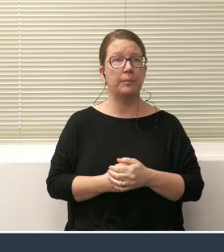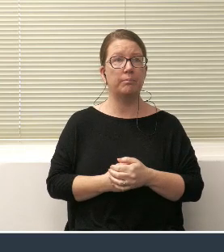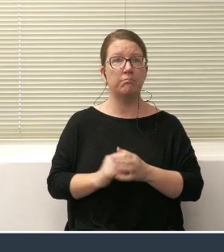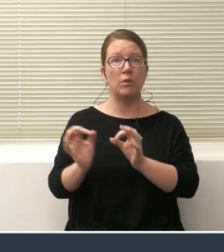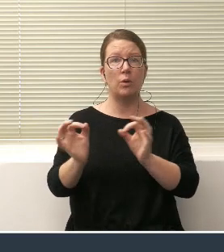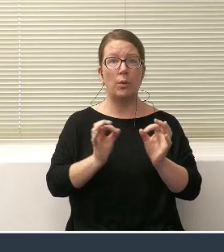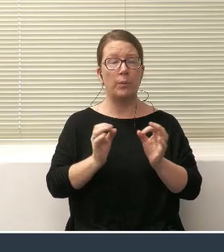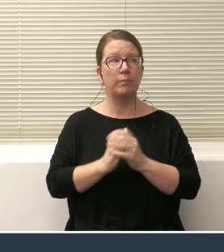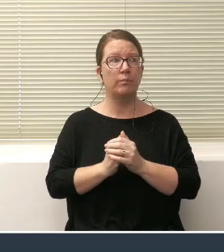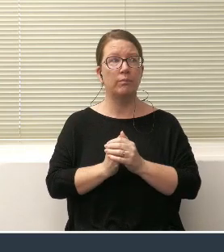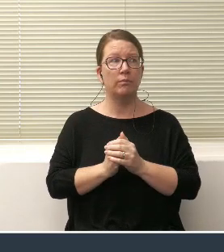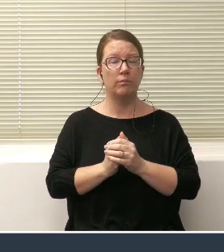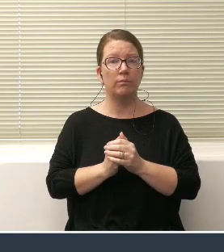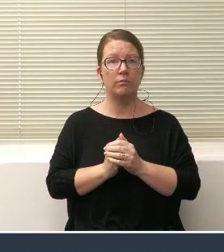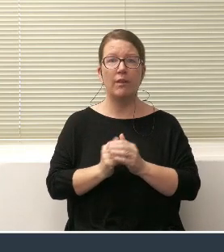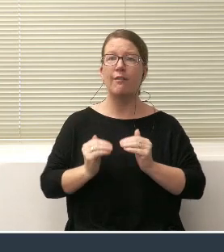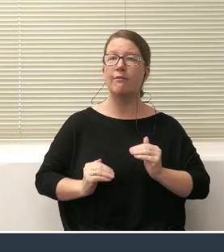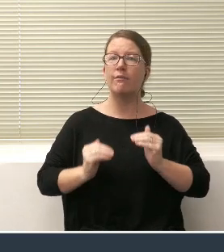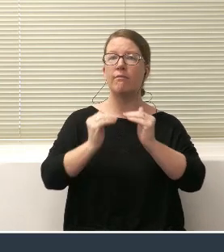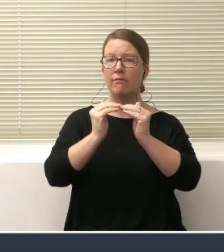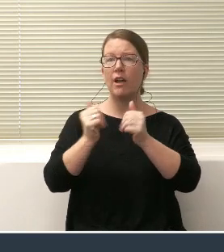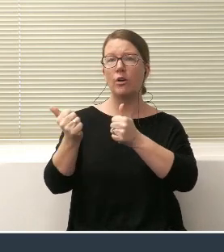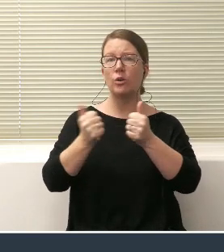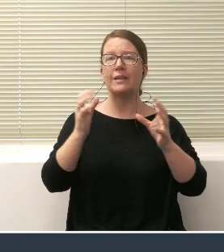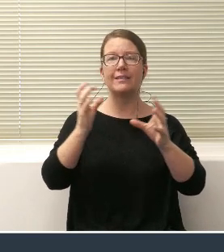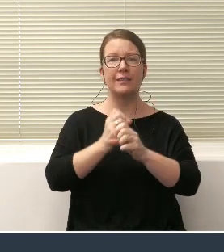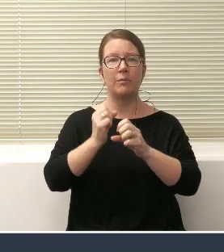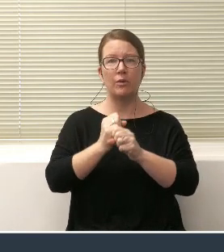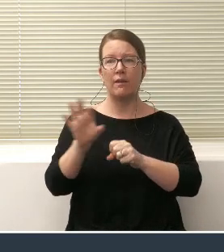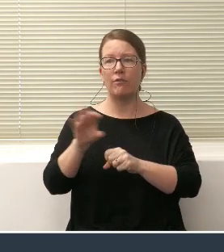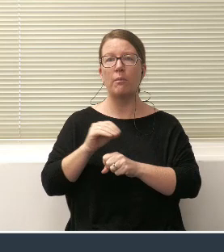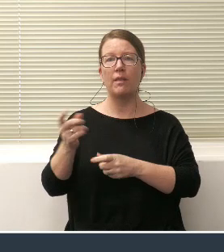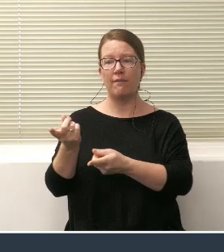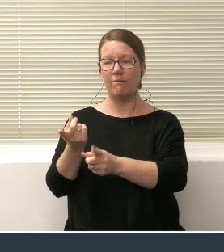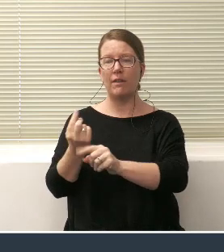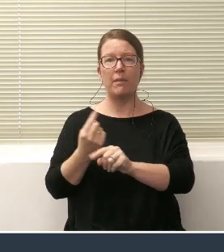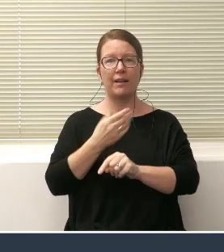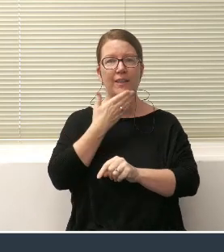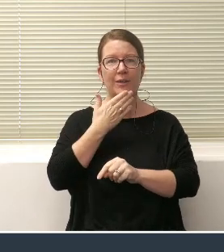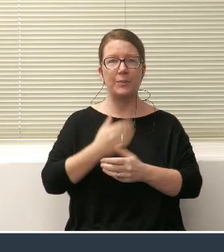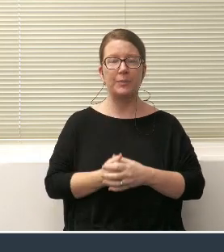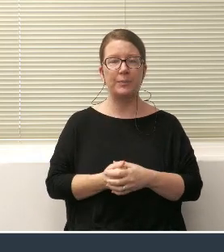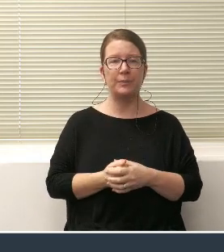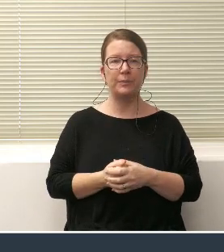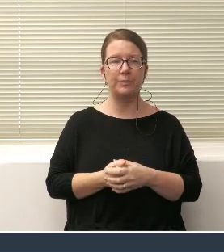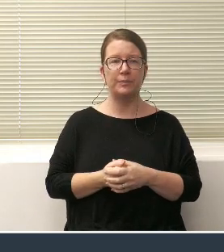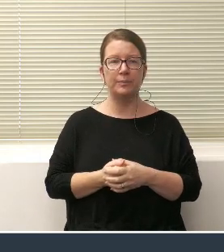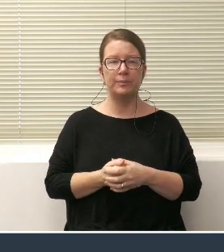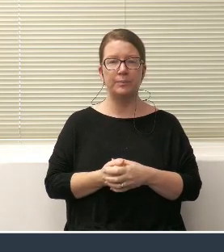No. Very clear and good summary of the feedback we've received, so thank you. Thanks.